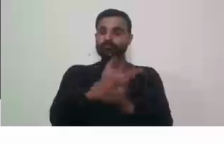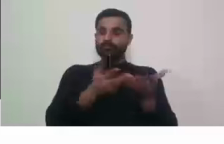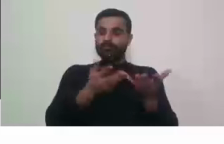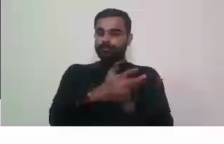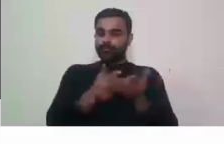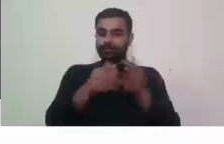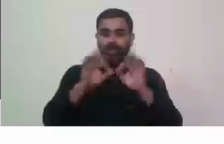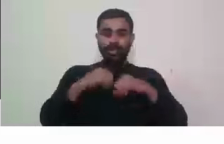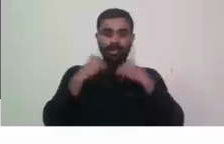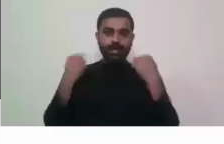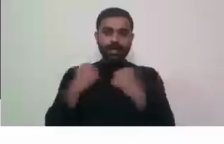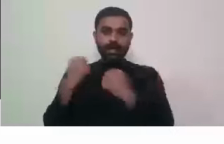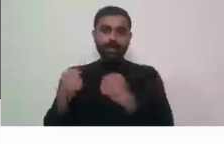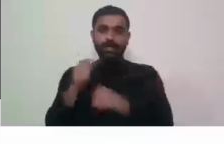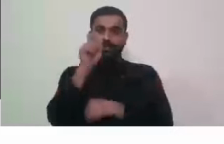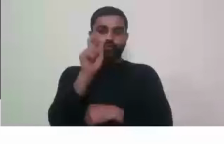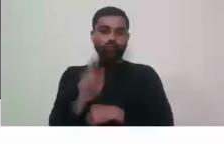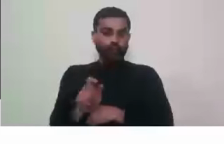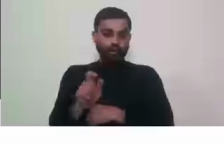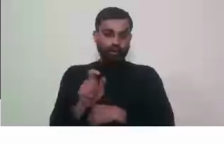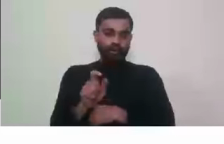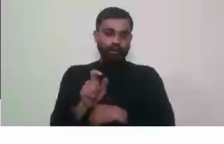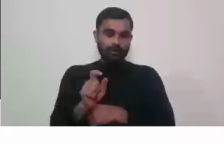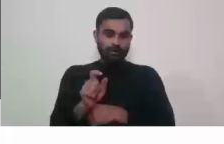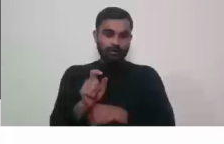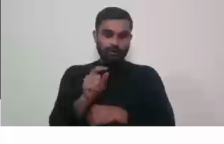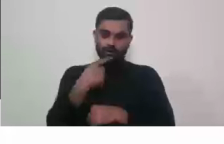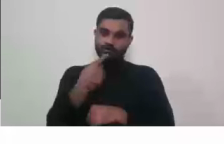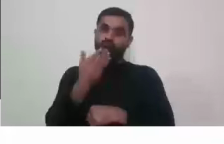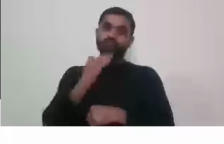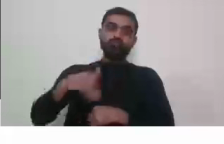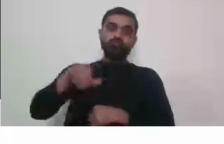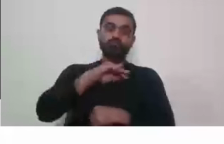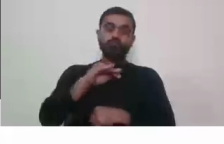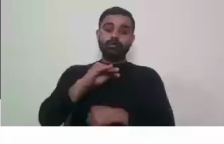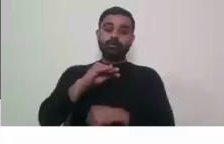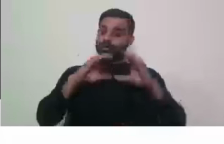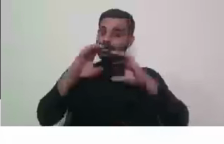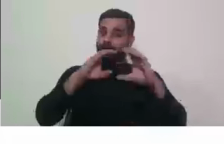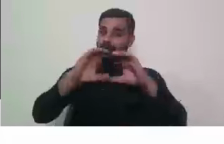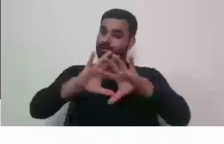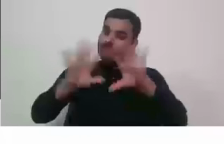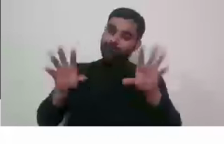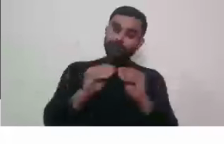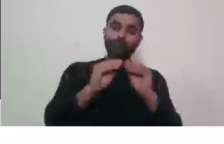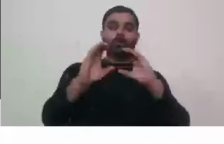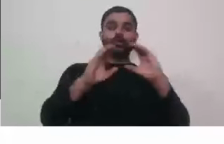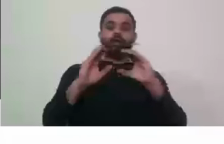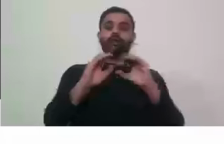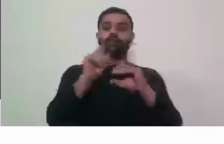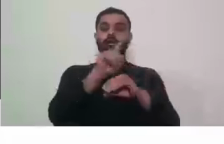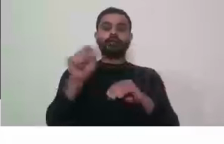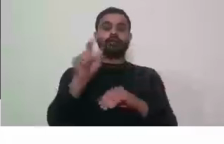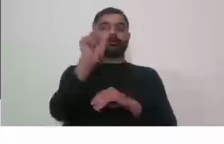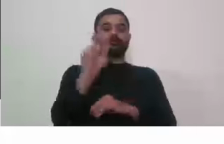fantastic activity of 100 words, where uh, the students produce the communication, entire communication using the 100 words.